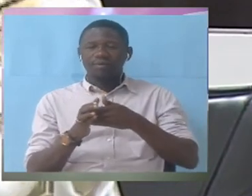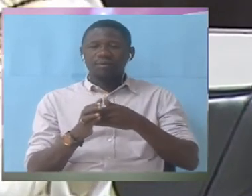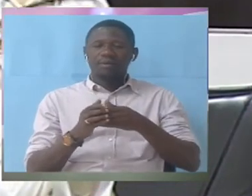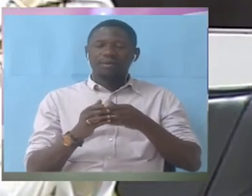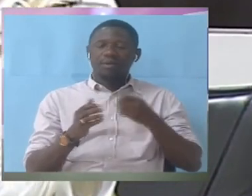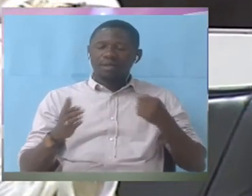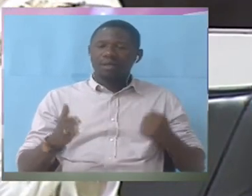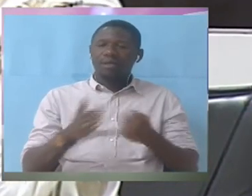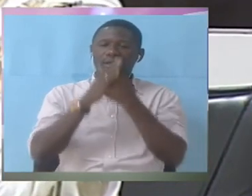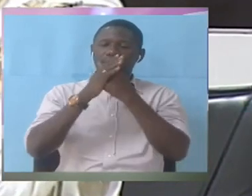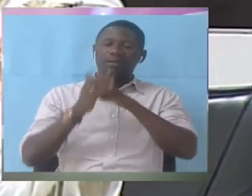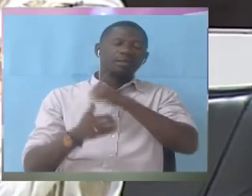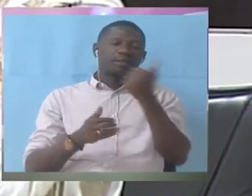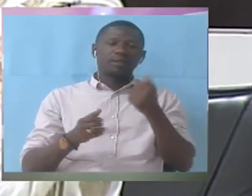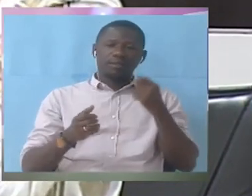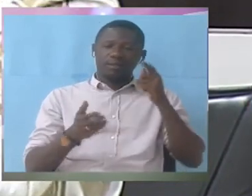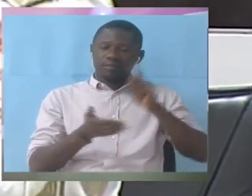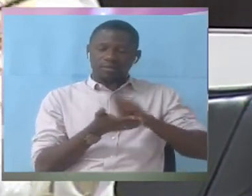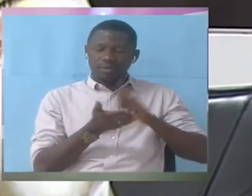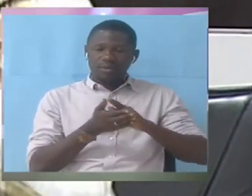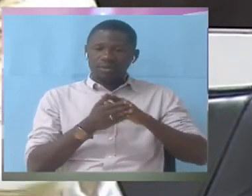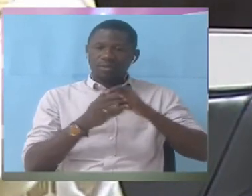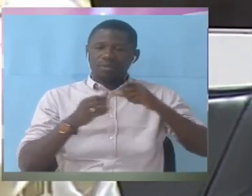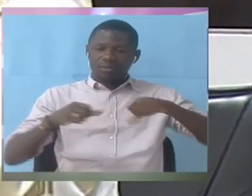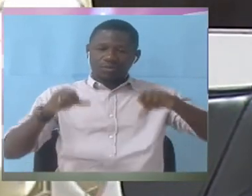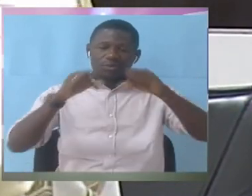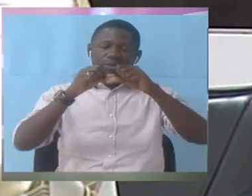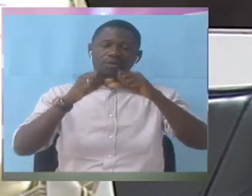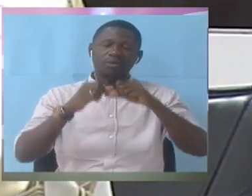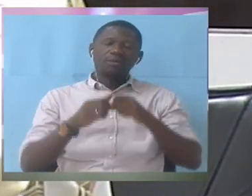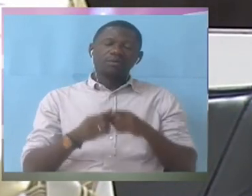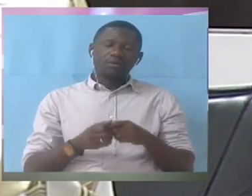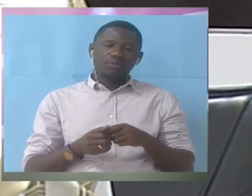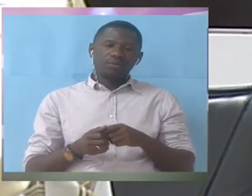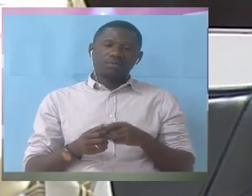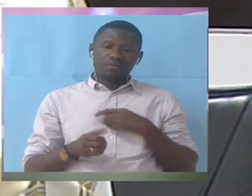son, someone he called his son.